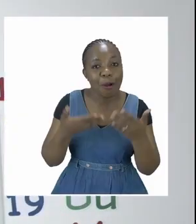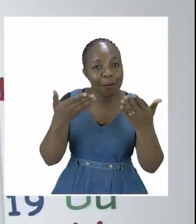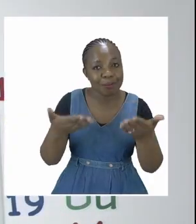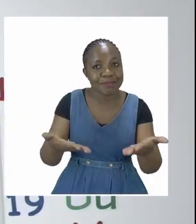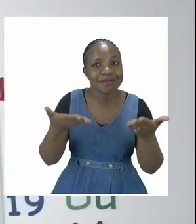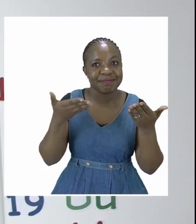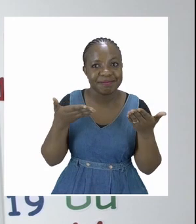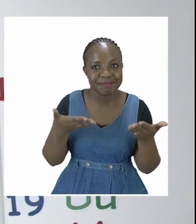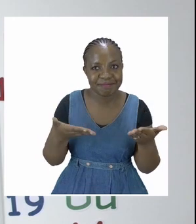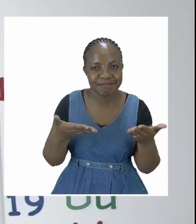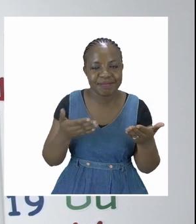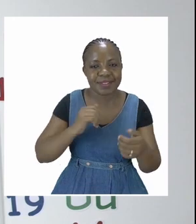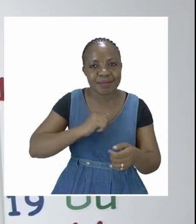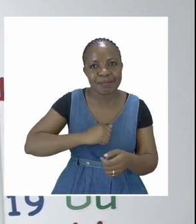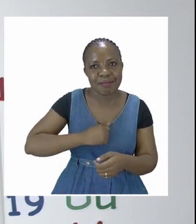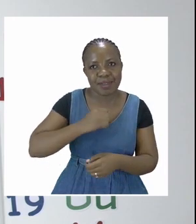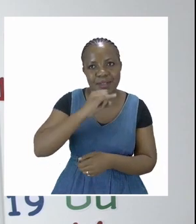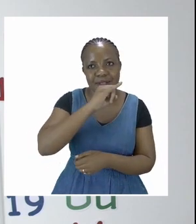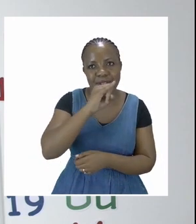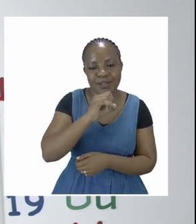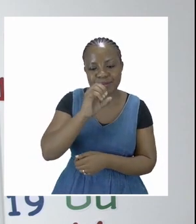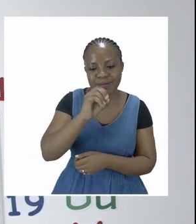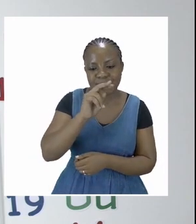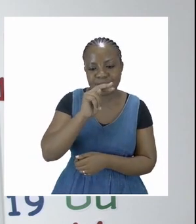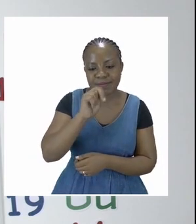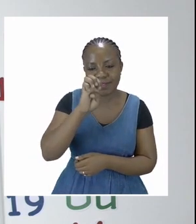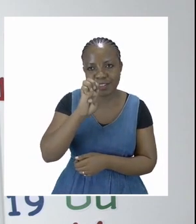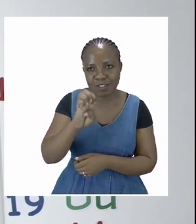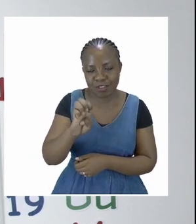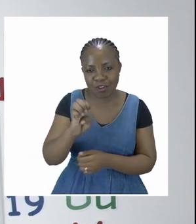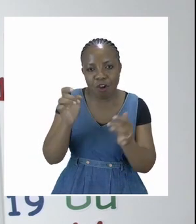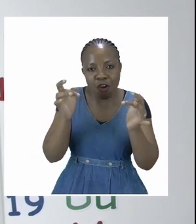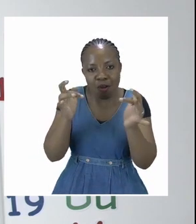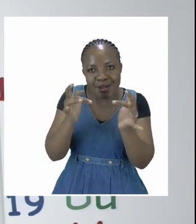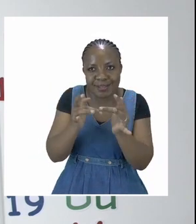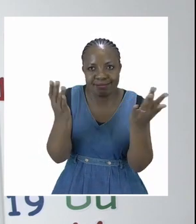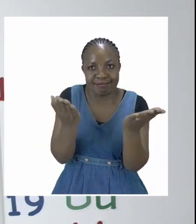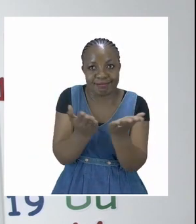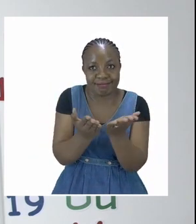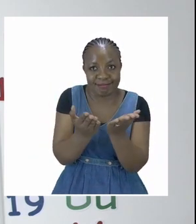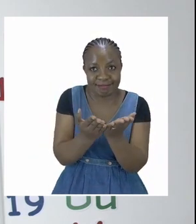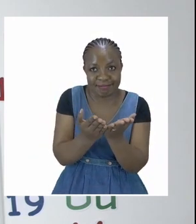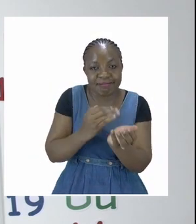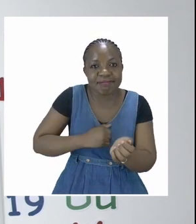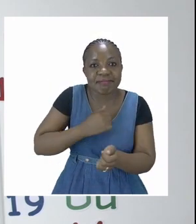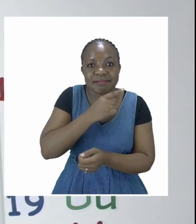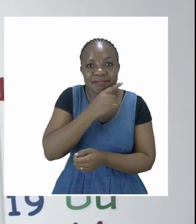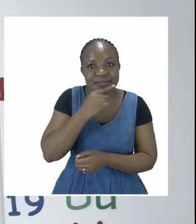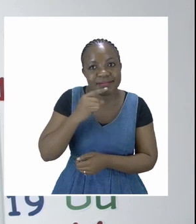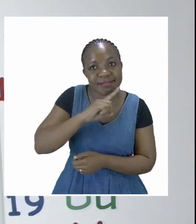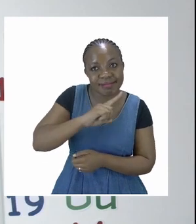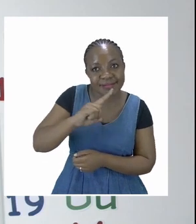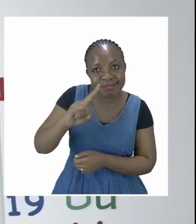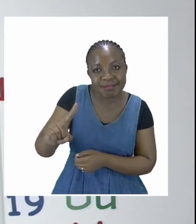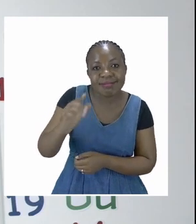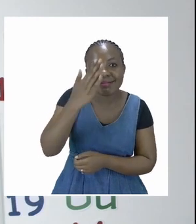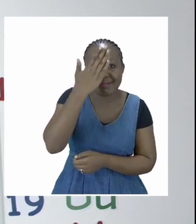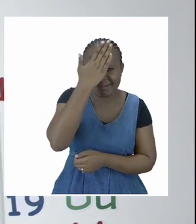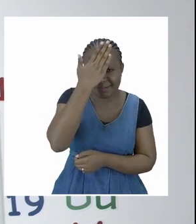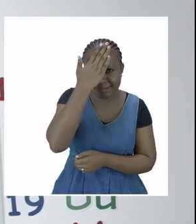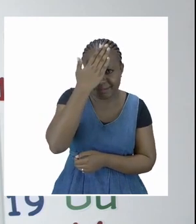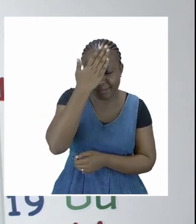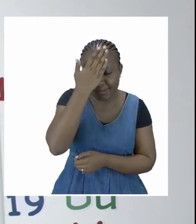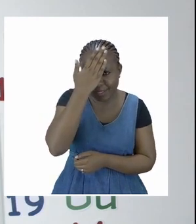Welcome to My Zone Online School. My name is Teacher Mutsa. Get your education